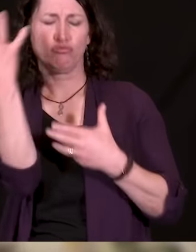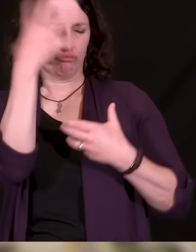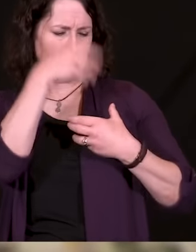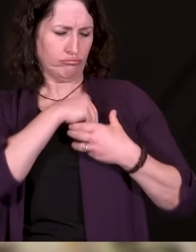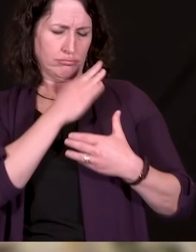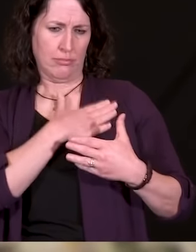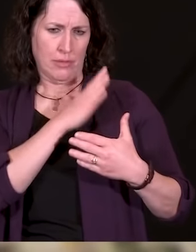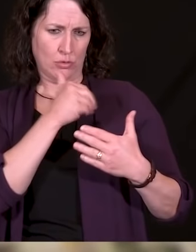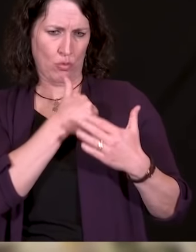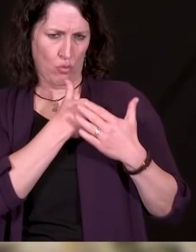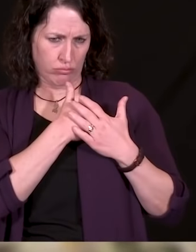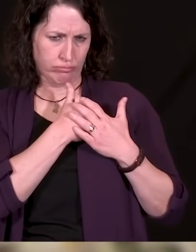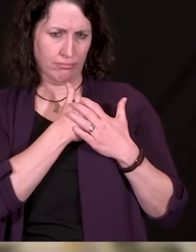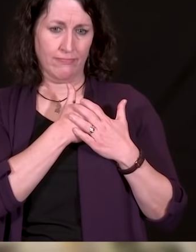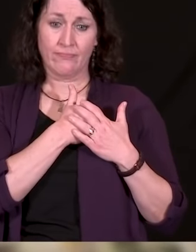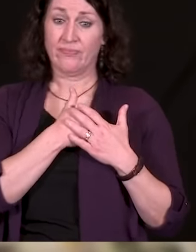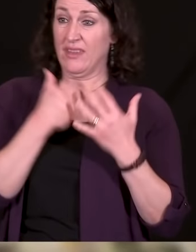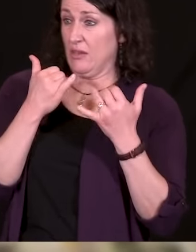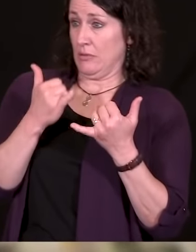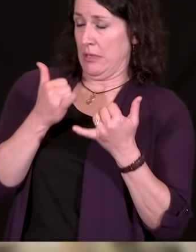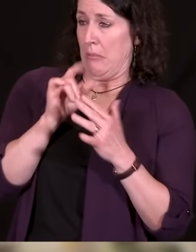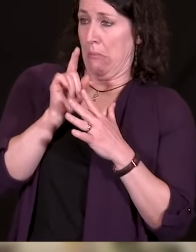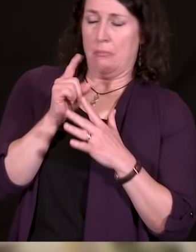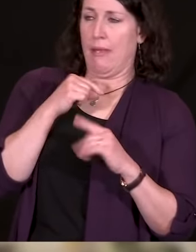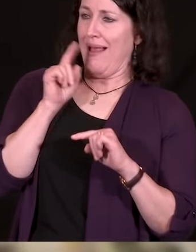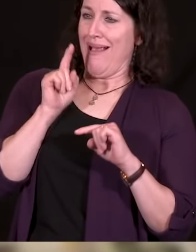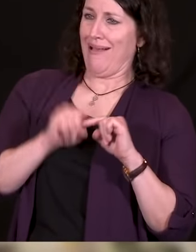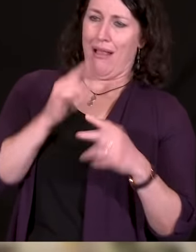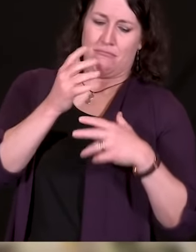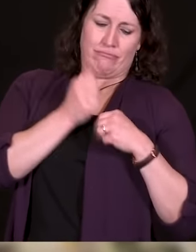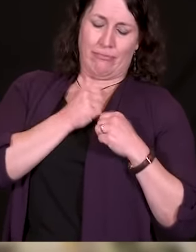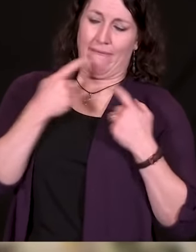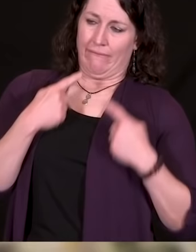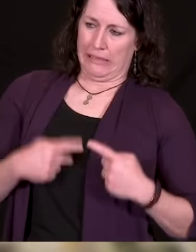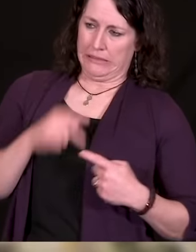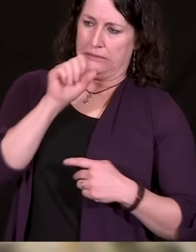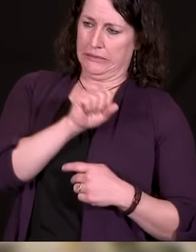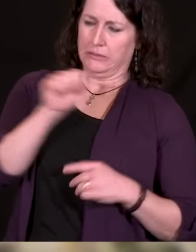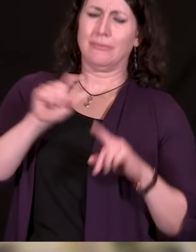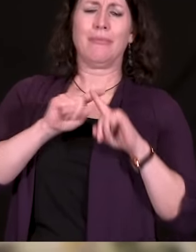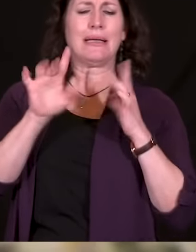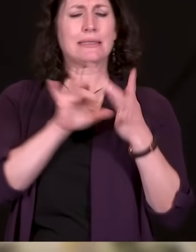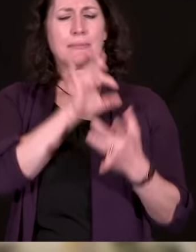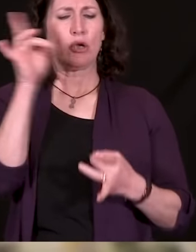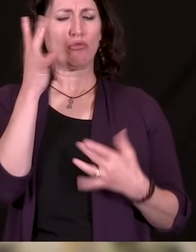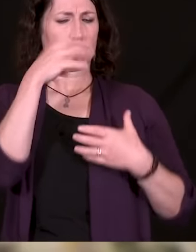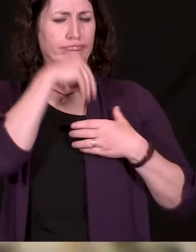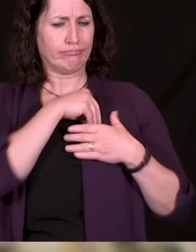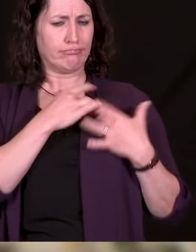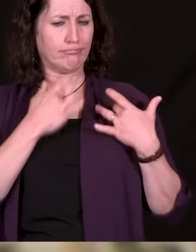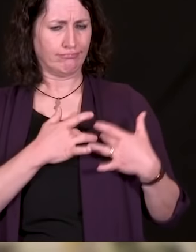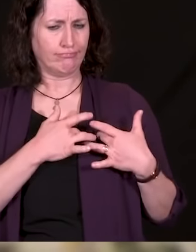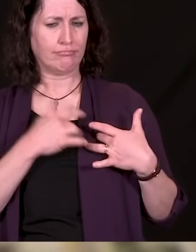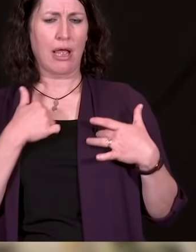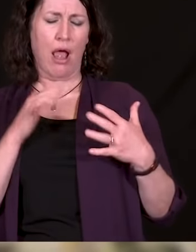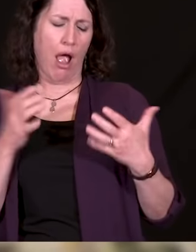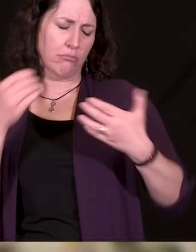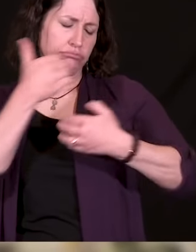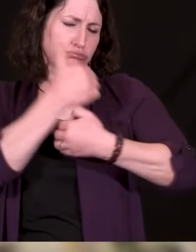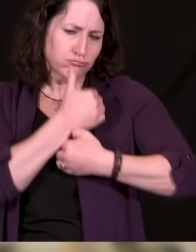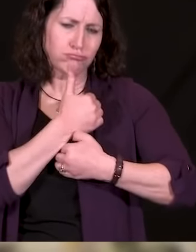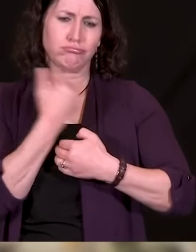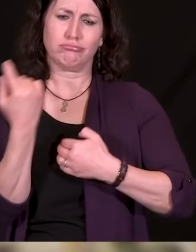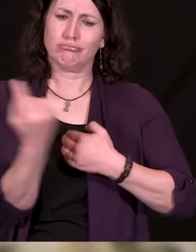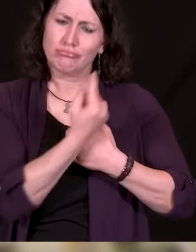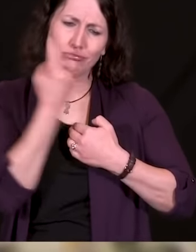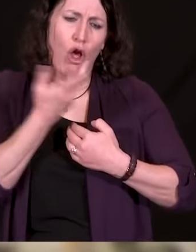soul. Since I cannot, at this moment, receive you sacramentally, come at least spiritually into my heart. I embrace you as if